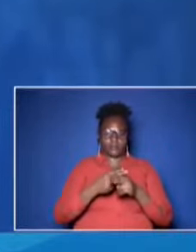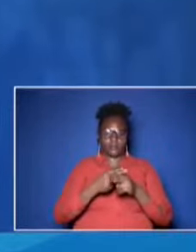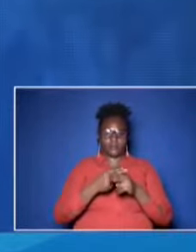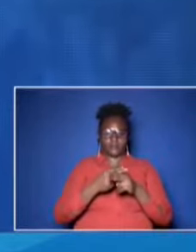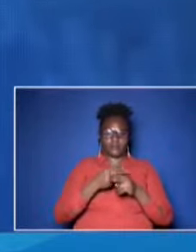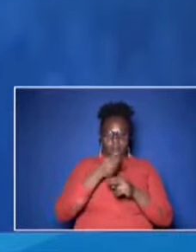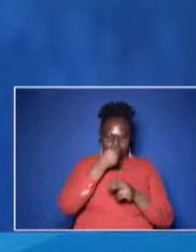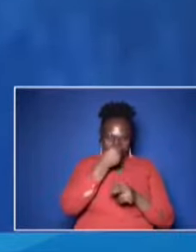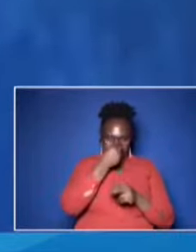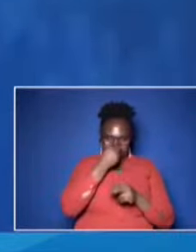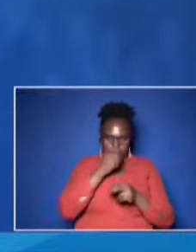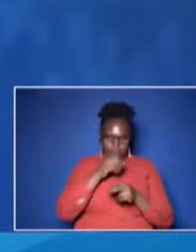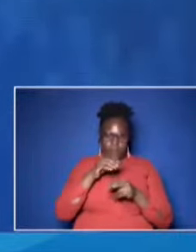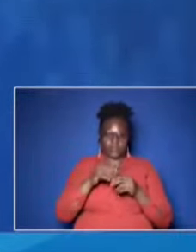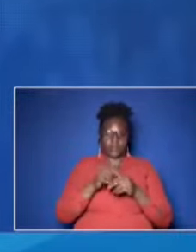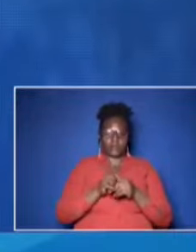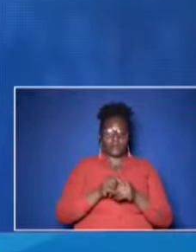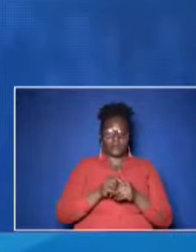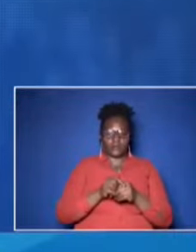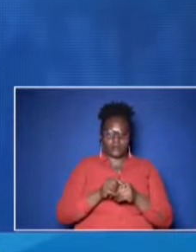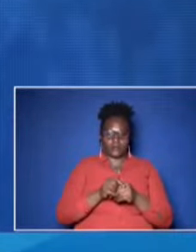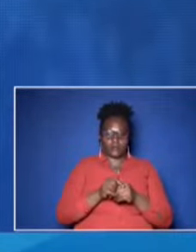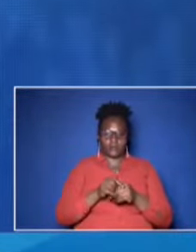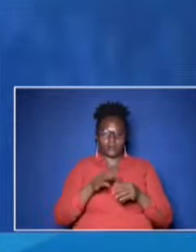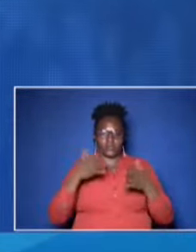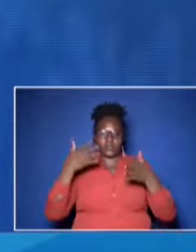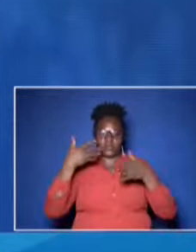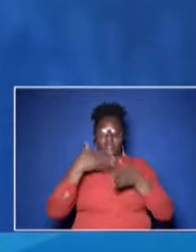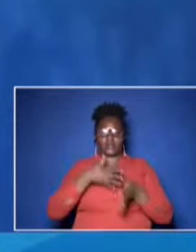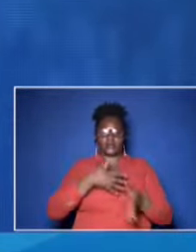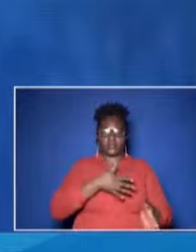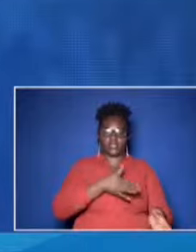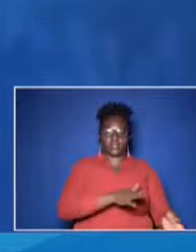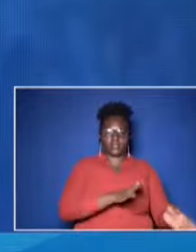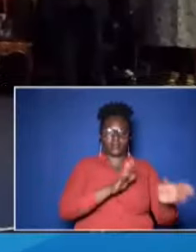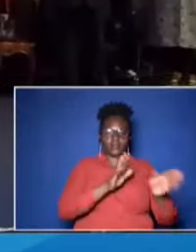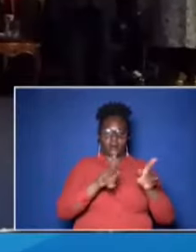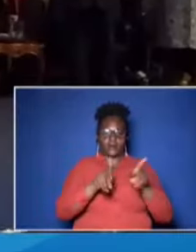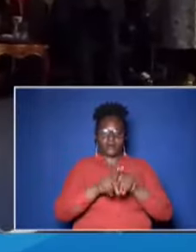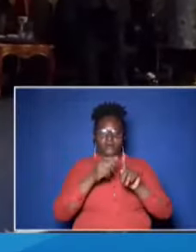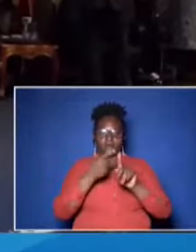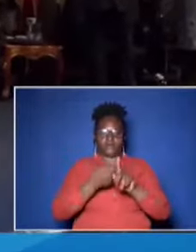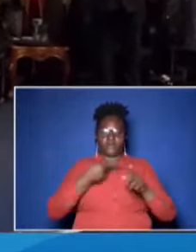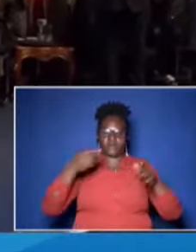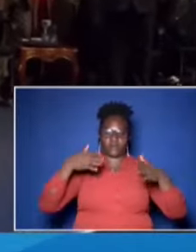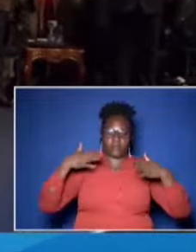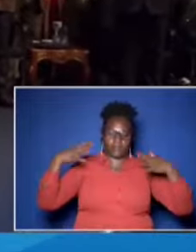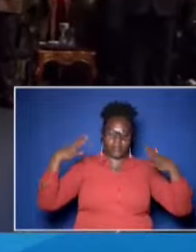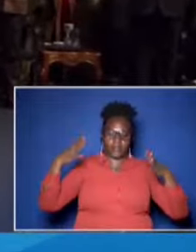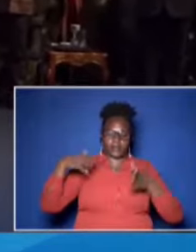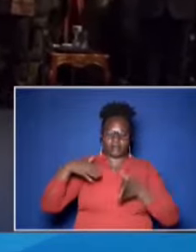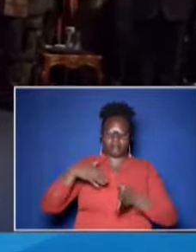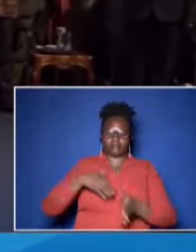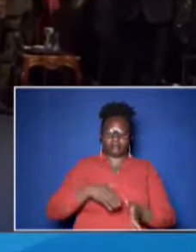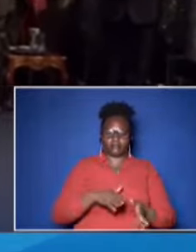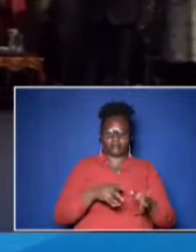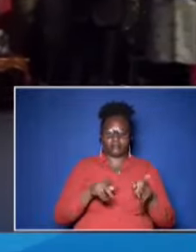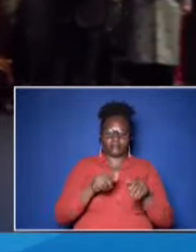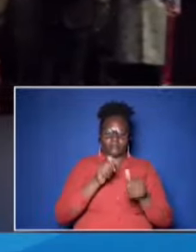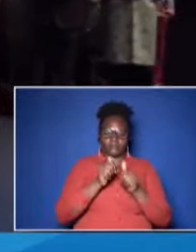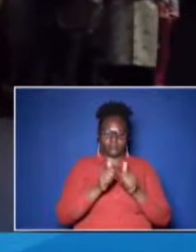name there is a river that flows from deep within come